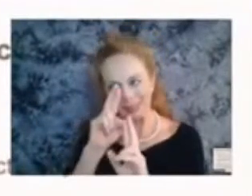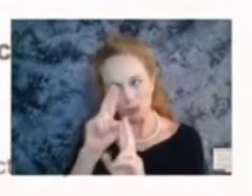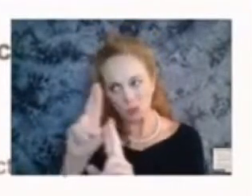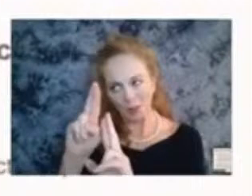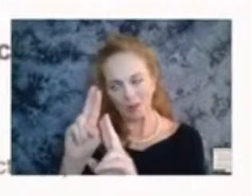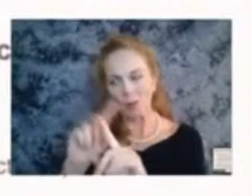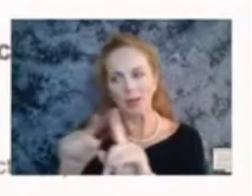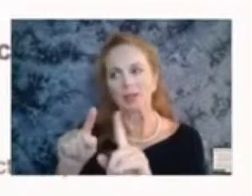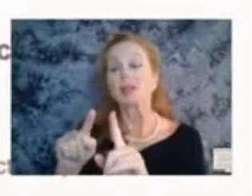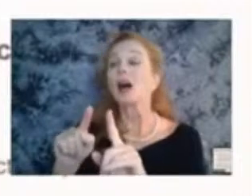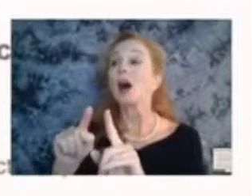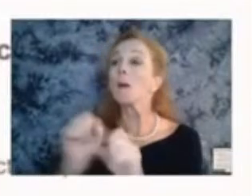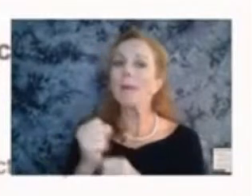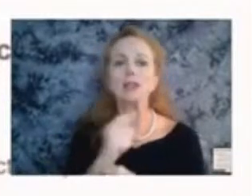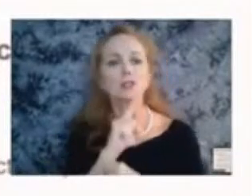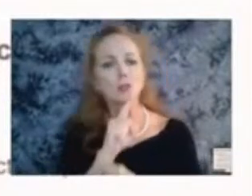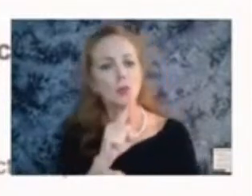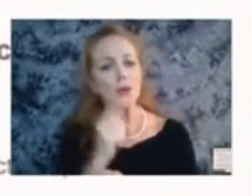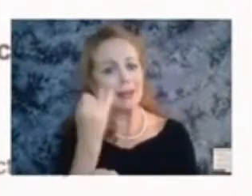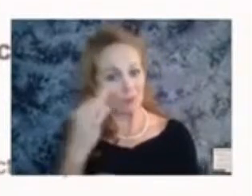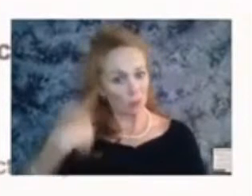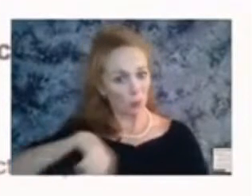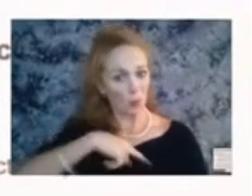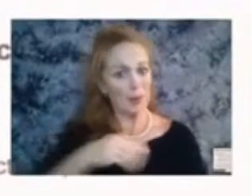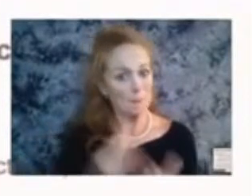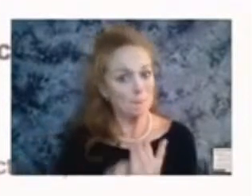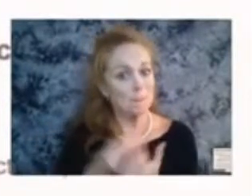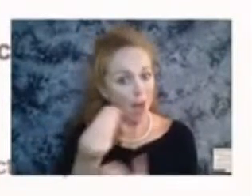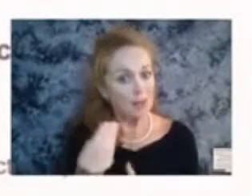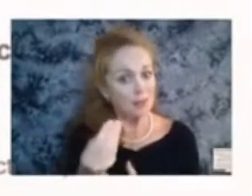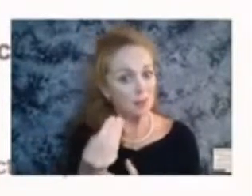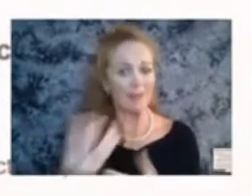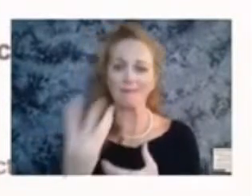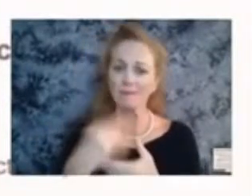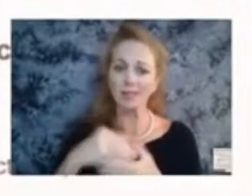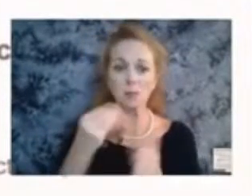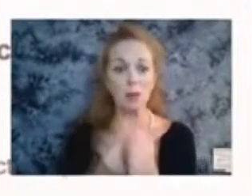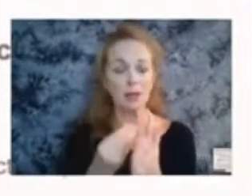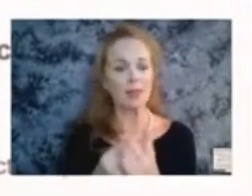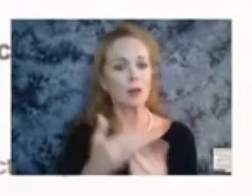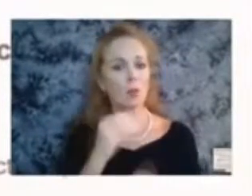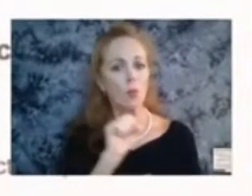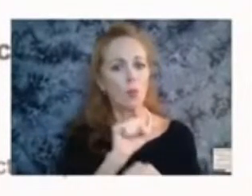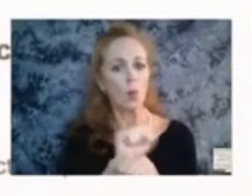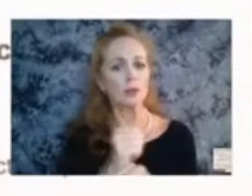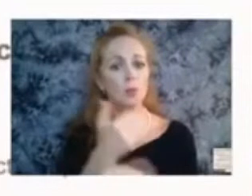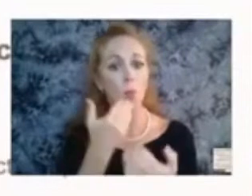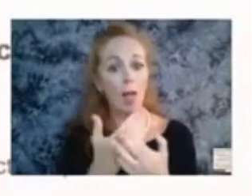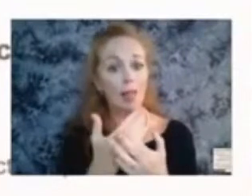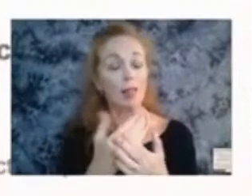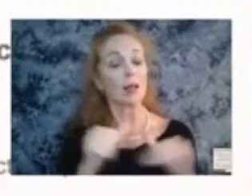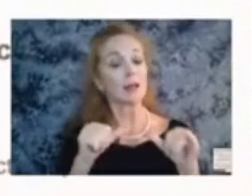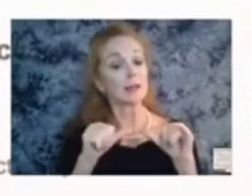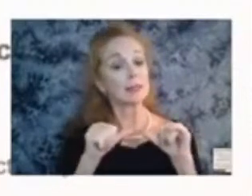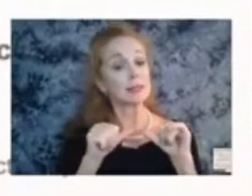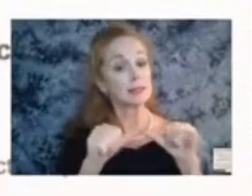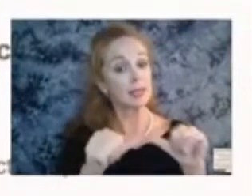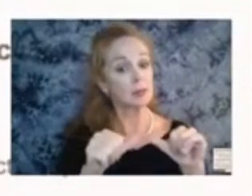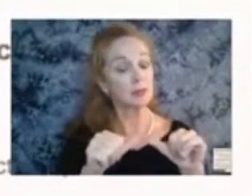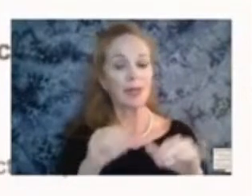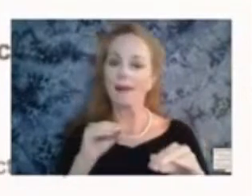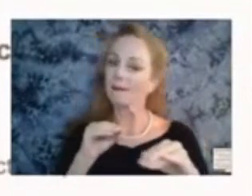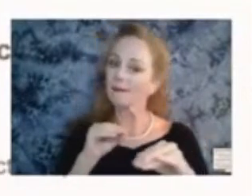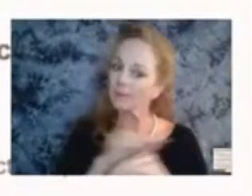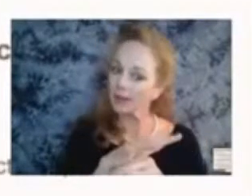we want to make certain that if we invest in something, it is effective and it is sustainable. It is effective and